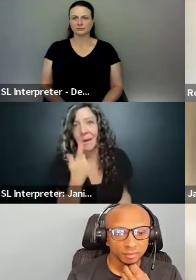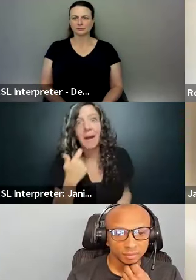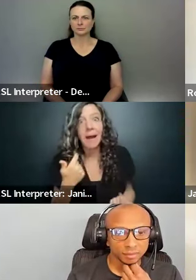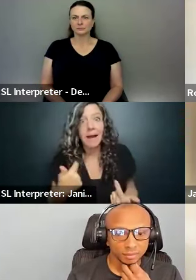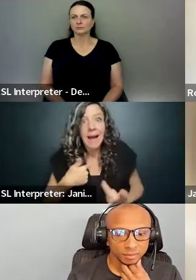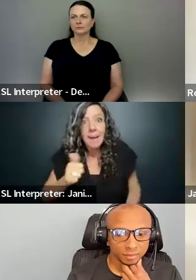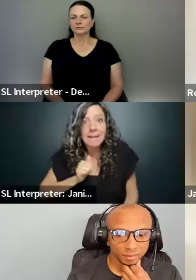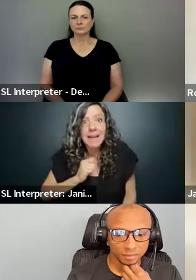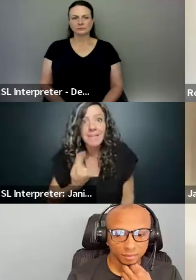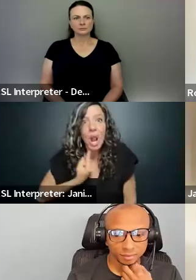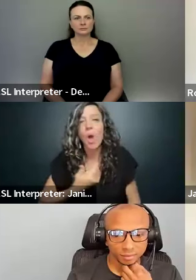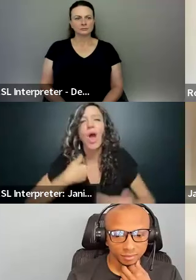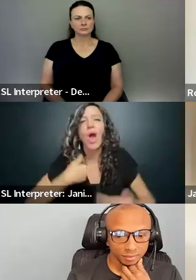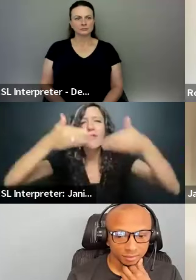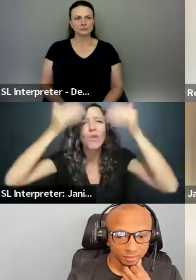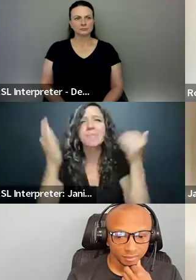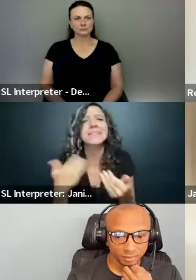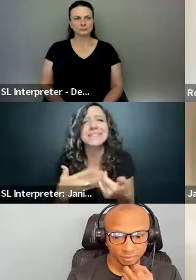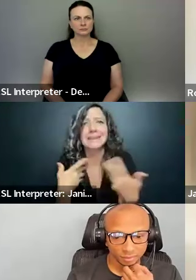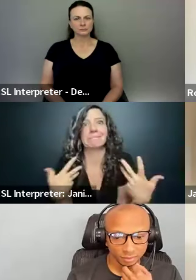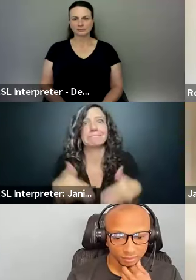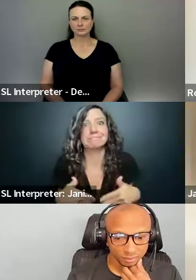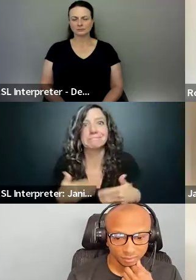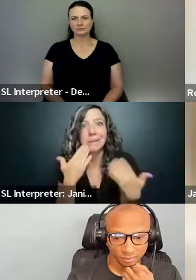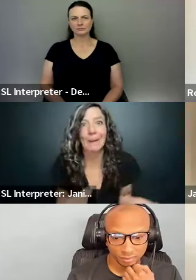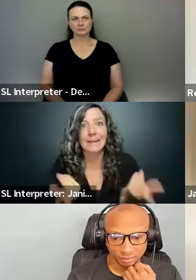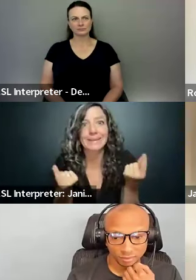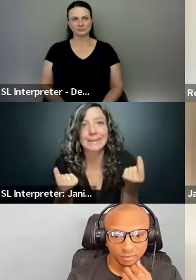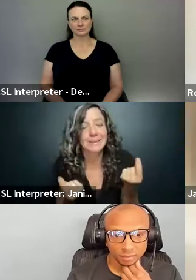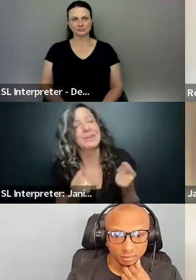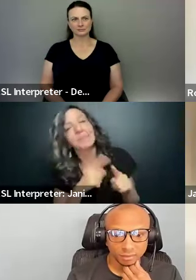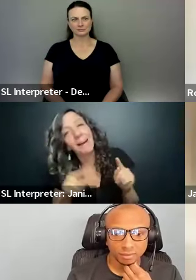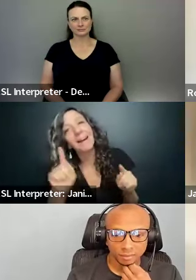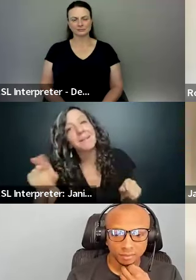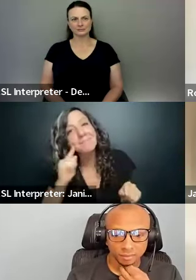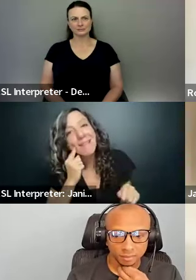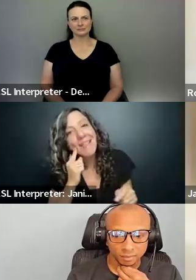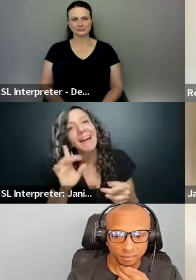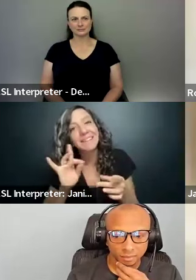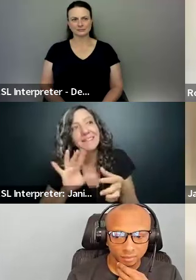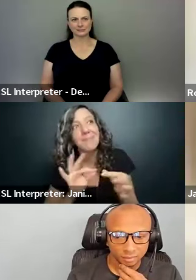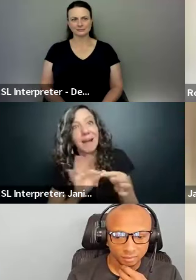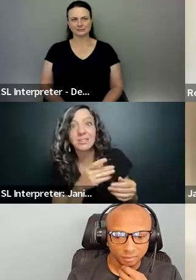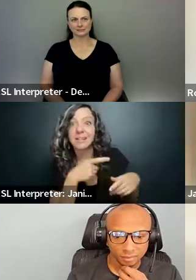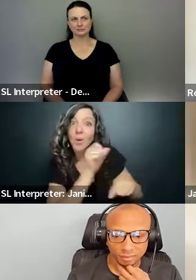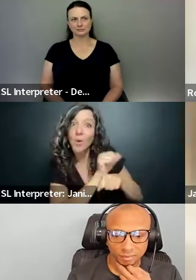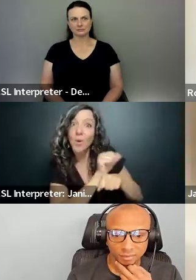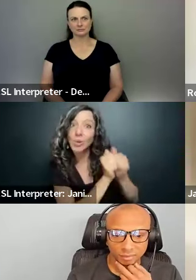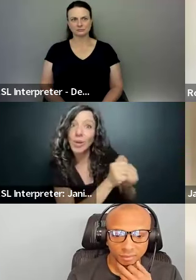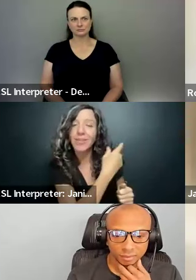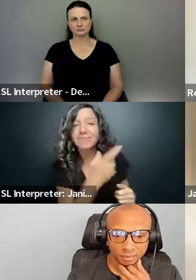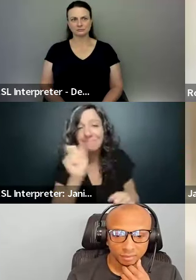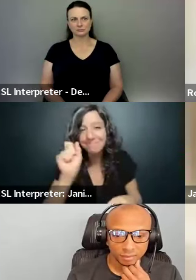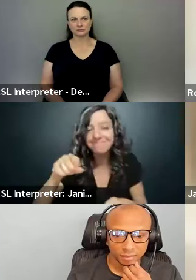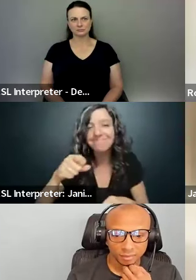overwhelming. And yes, as Milad said, it took a while, but I think it was worthwhile. And so